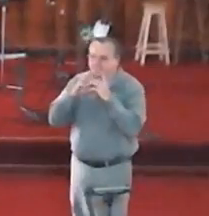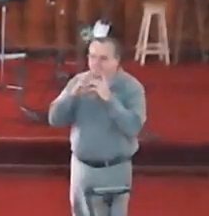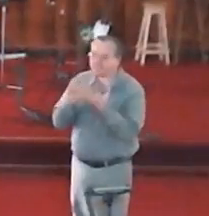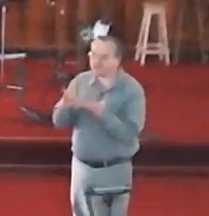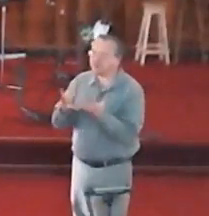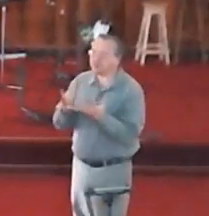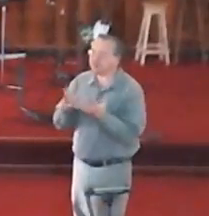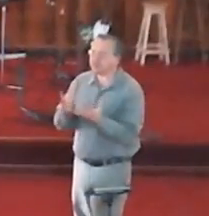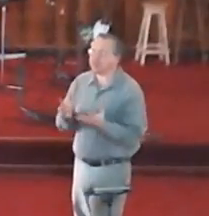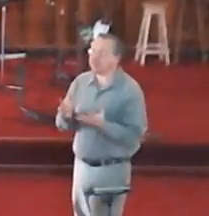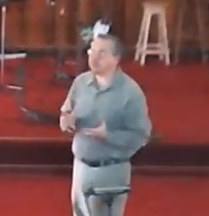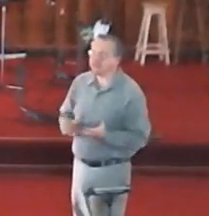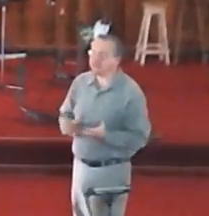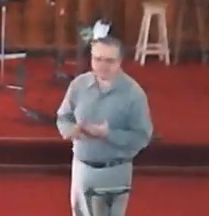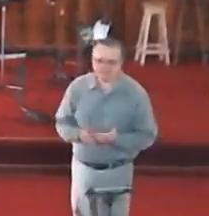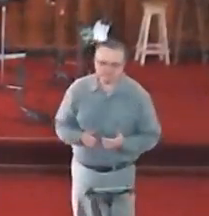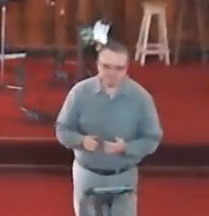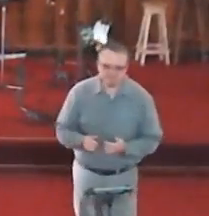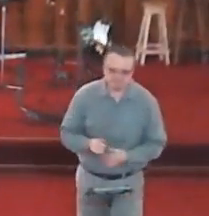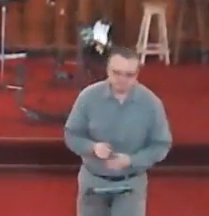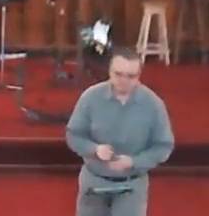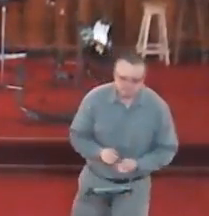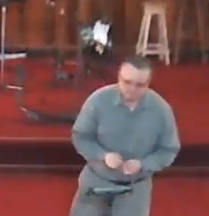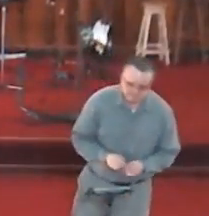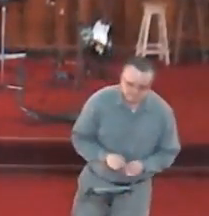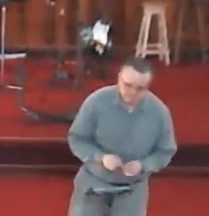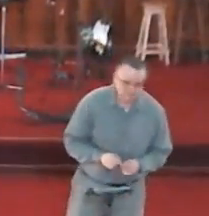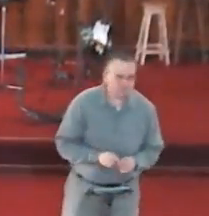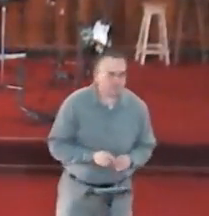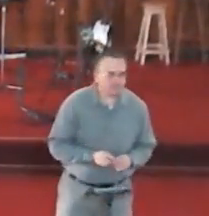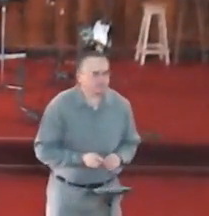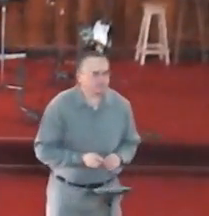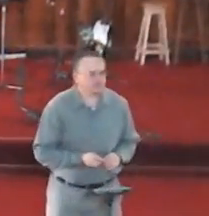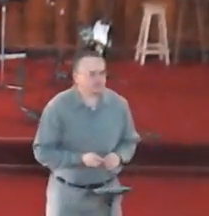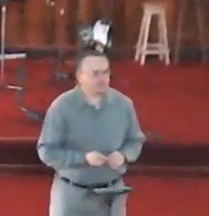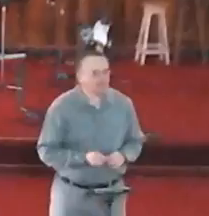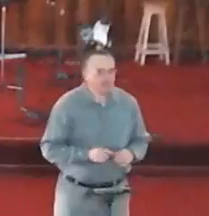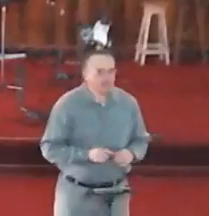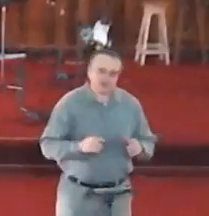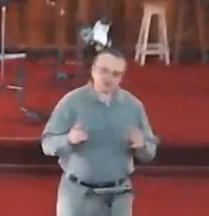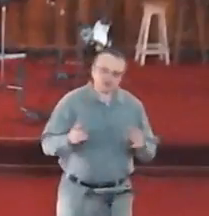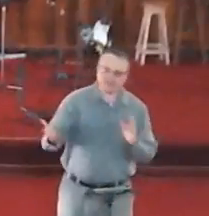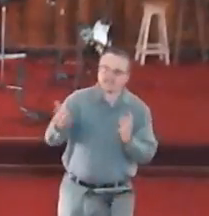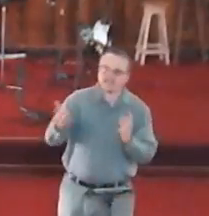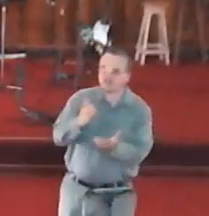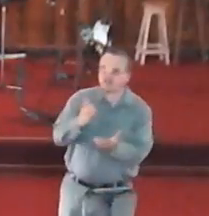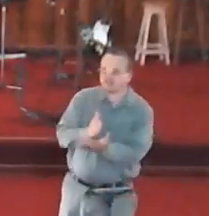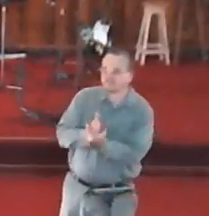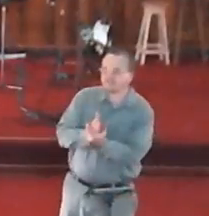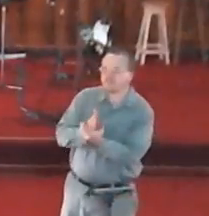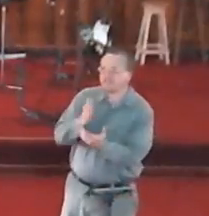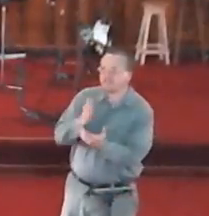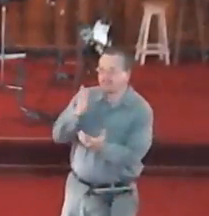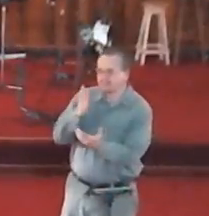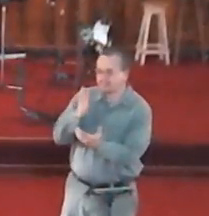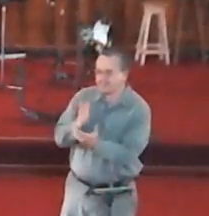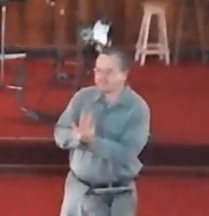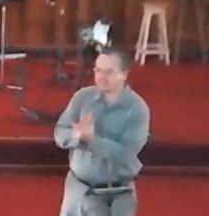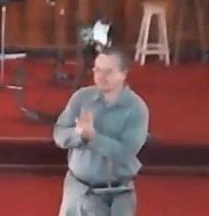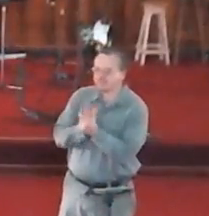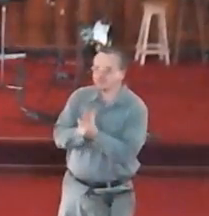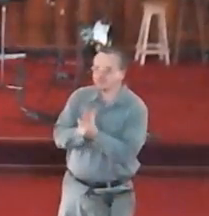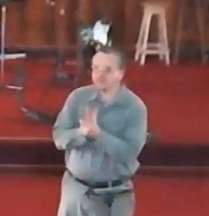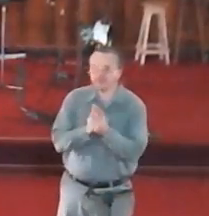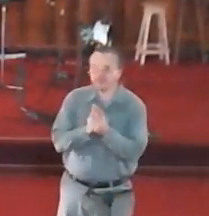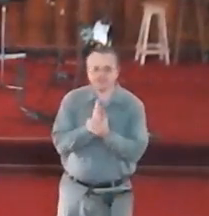Señor que renueve nuestro hablar. When we wanted to ask the Lord to renew our speech. Cuando Isaías se aparece delante